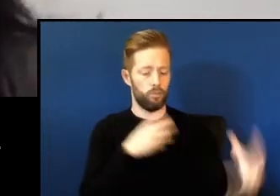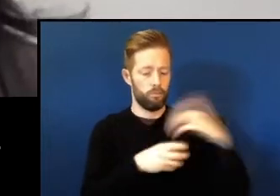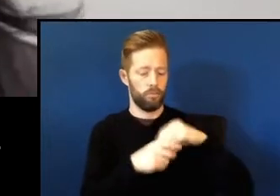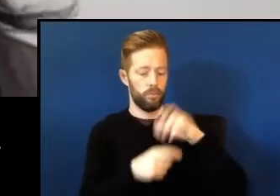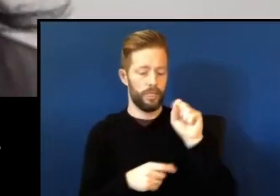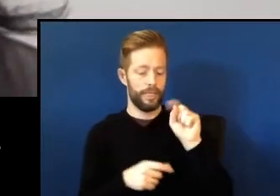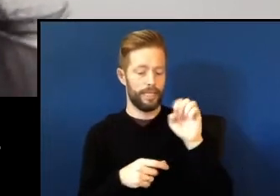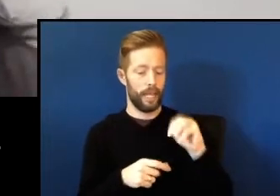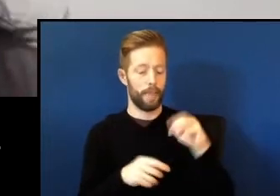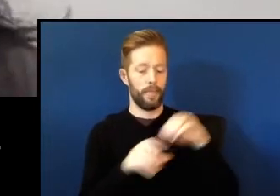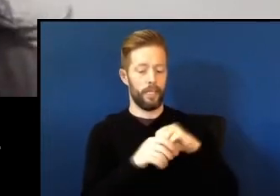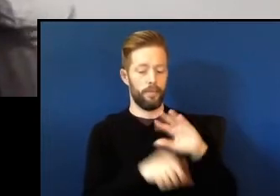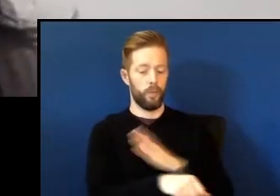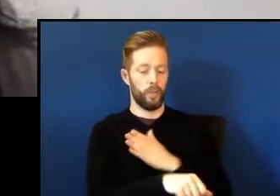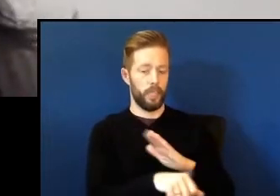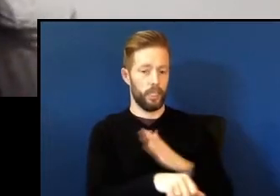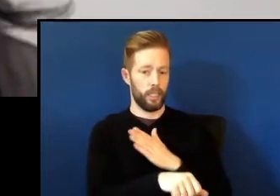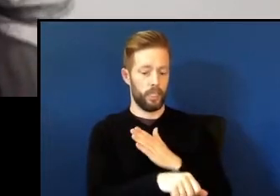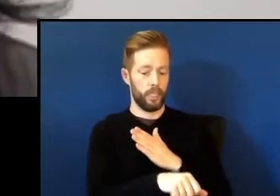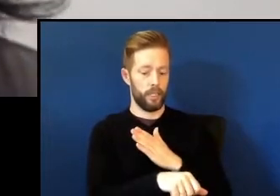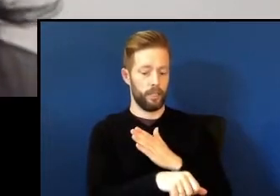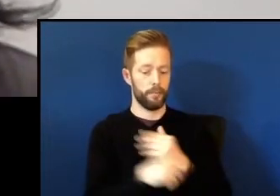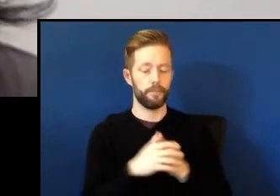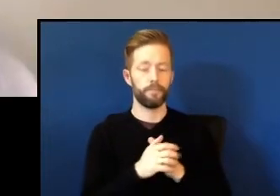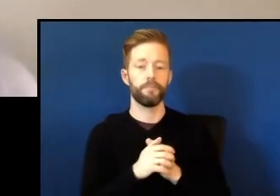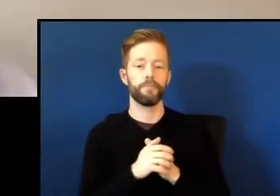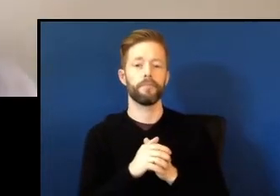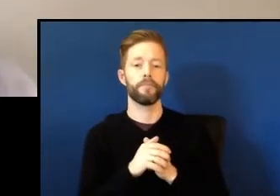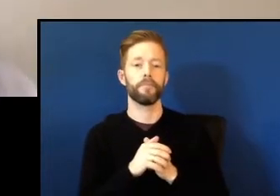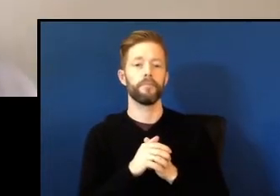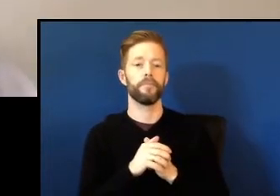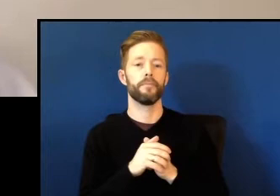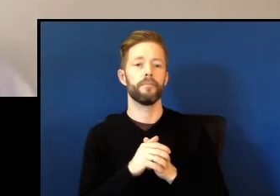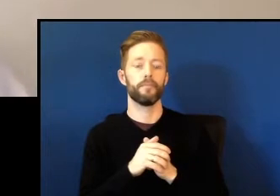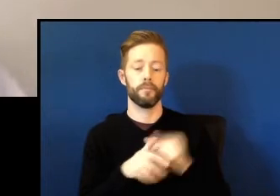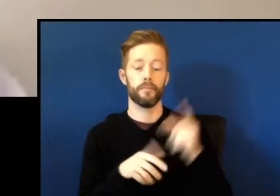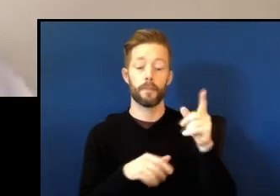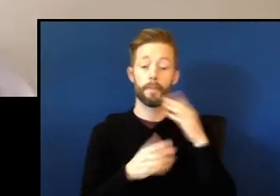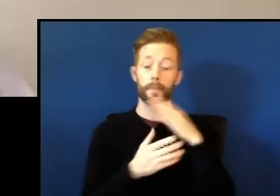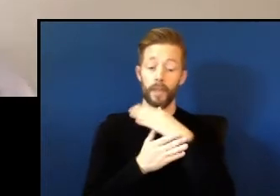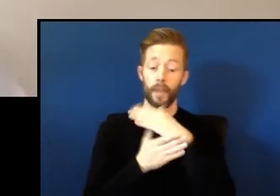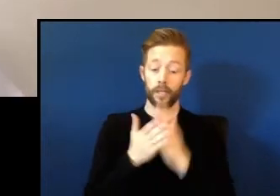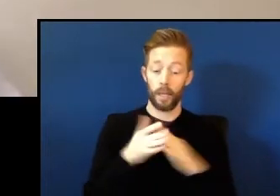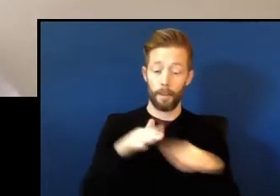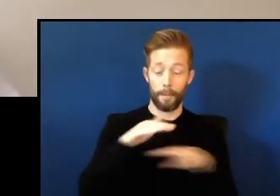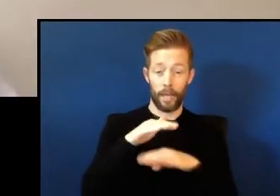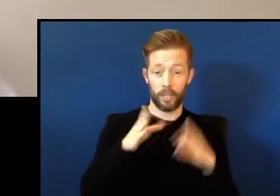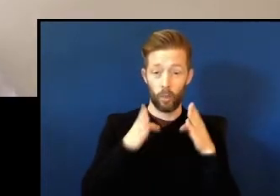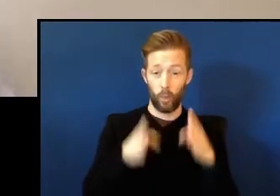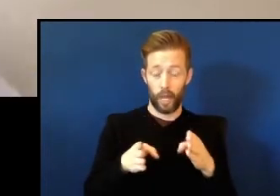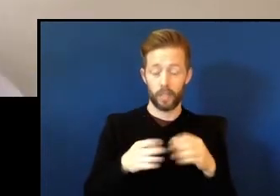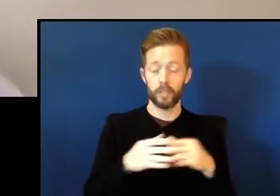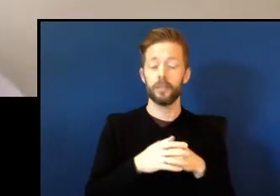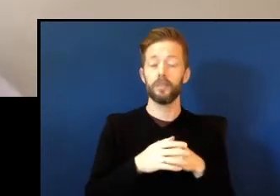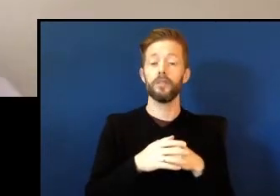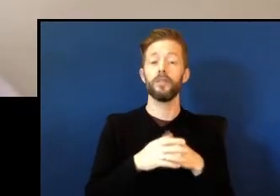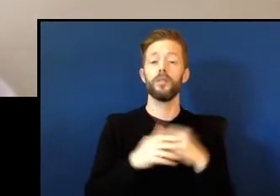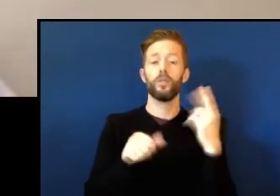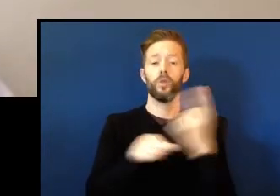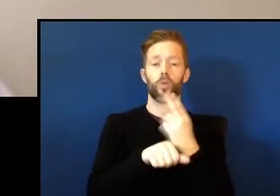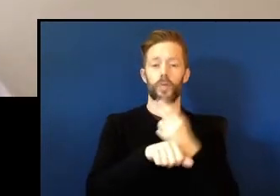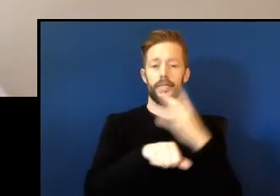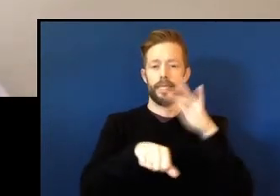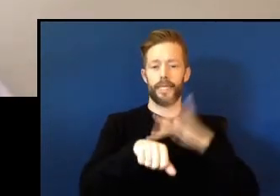incorporate STEM in music. So some basic ways to incorporate STEM music is one is